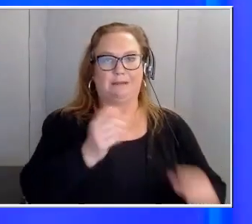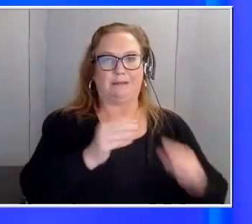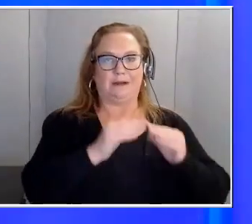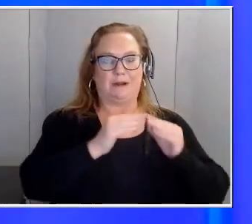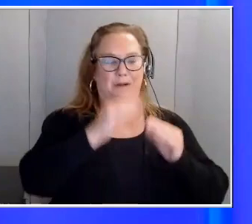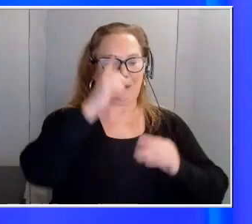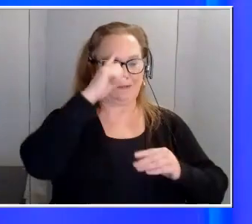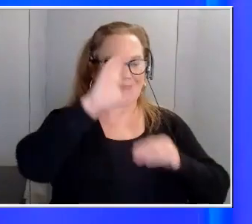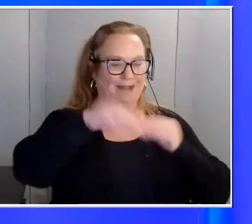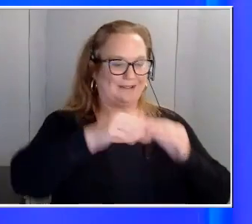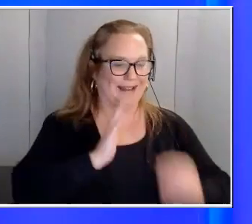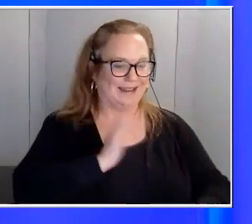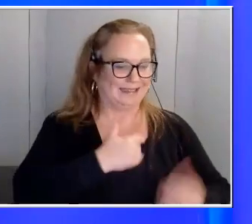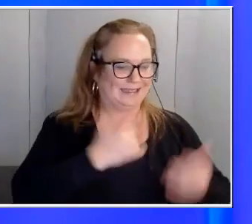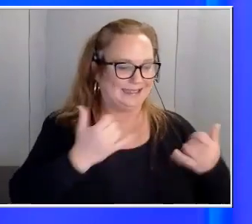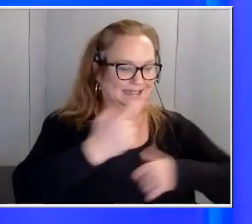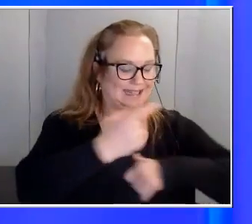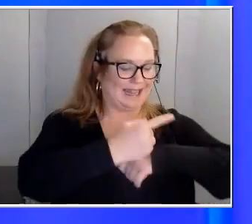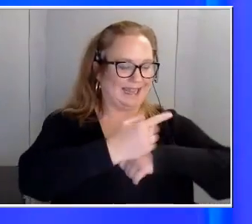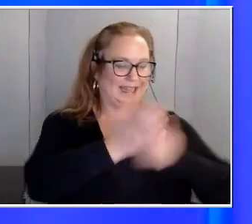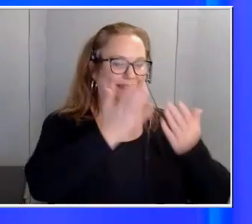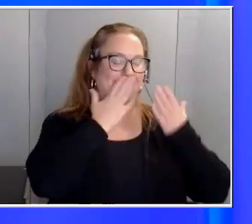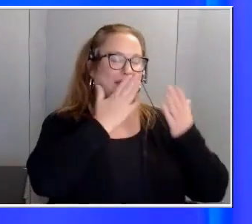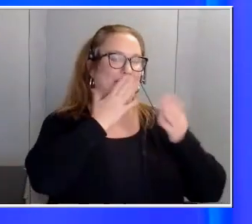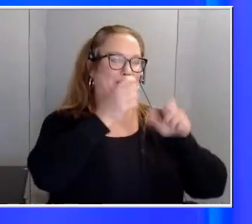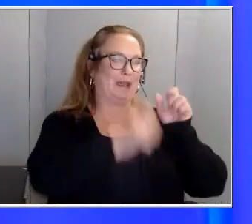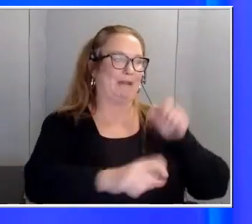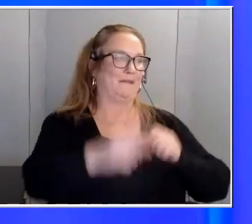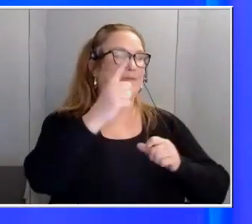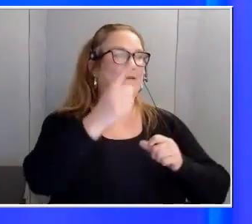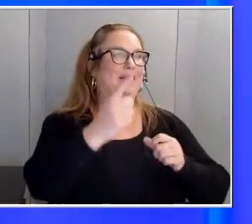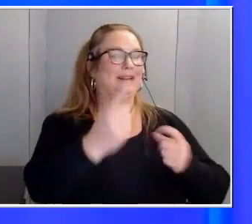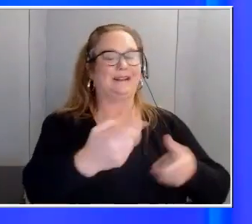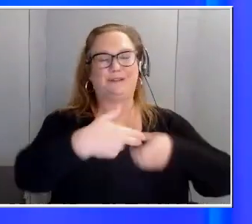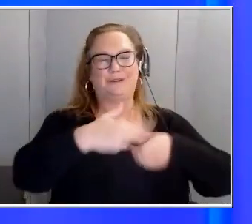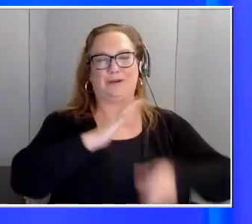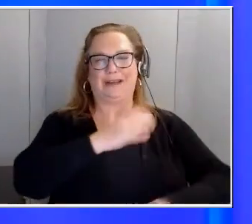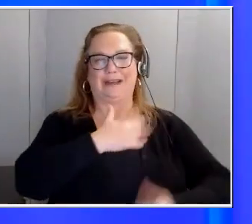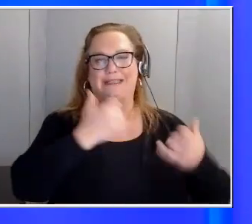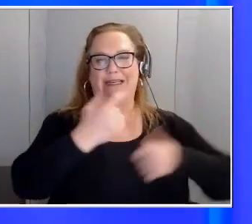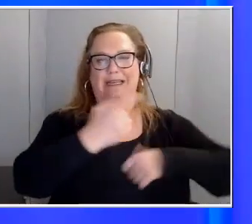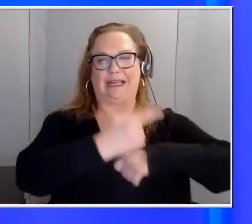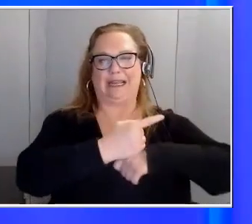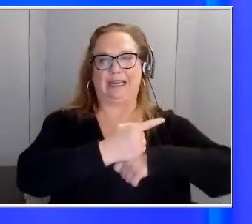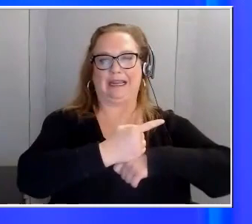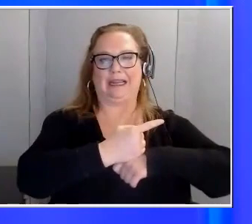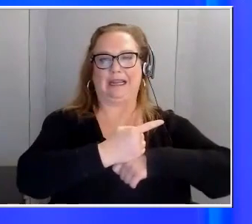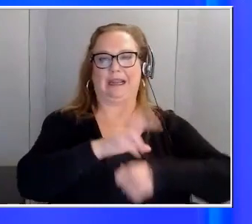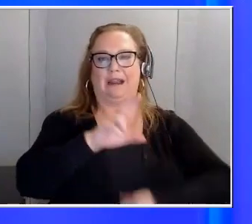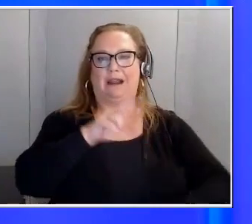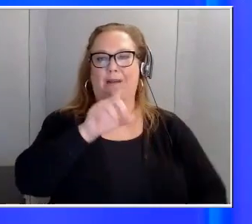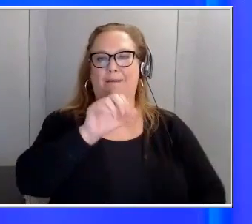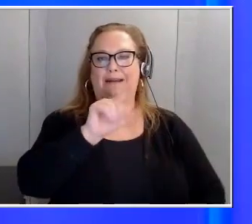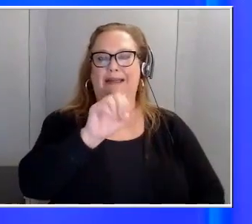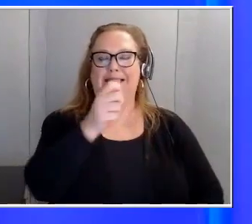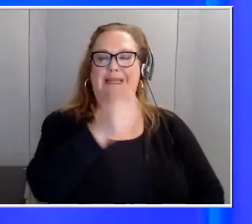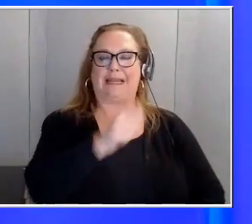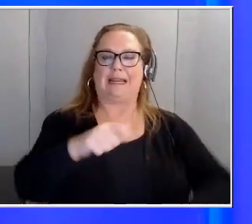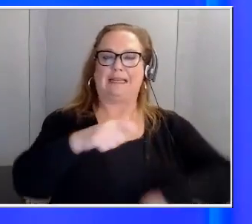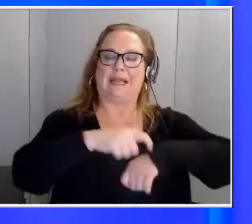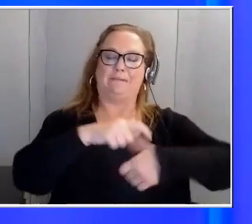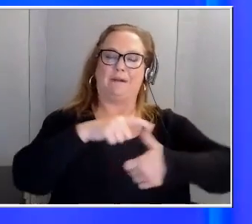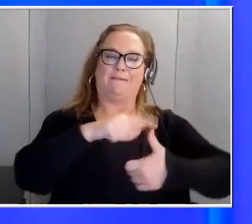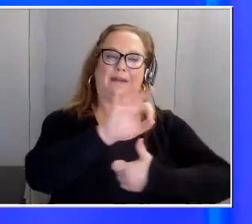Always good. All right. Thank you to everyone who was on today, and thank you so much for being with us. You can catch our updates anytime by logging on to Facebook, YouTube, and